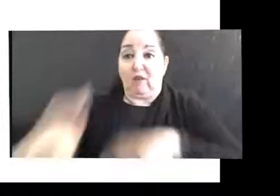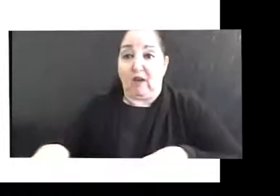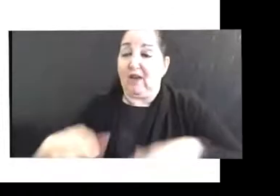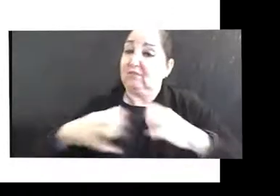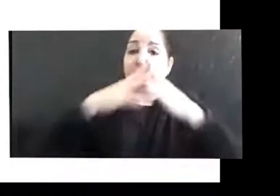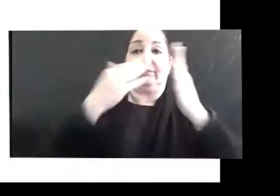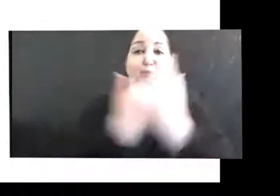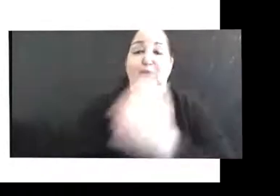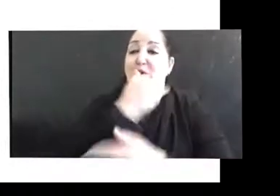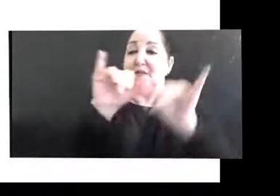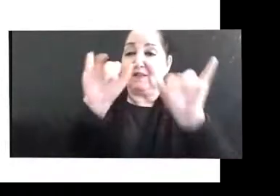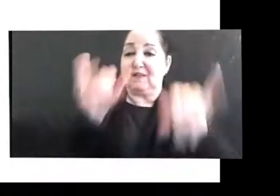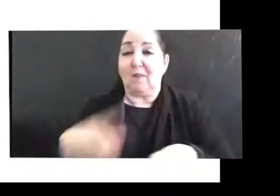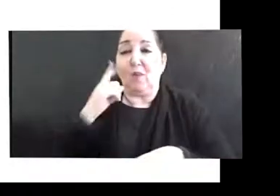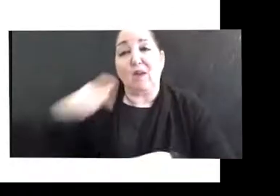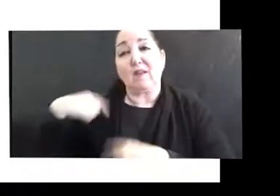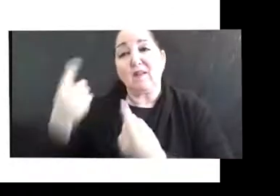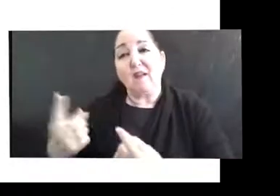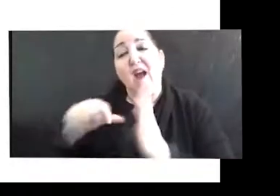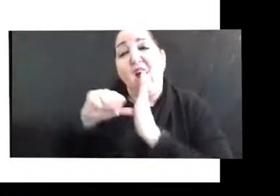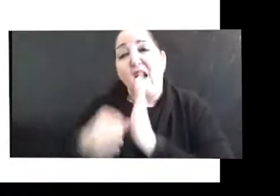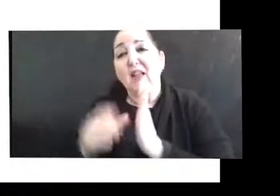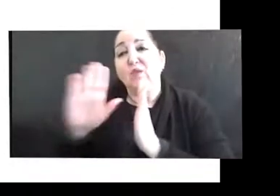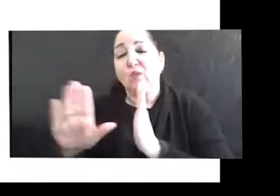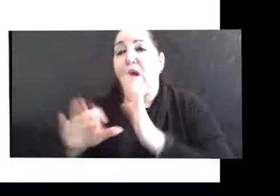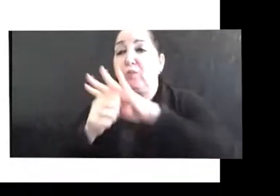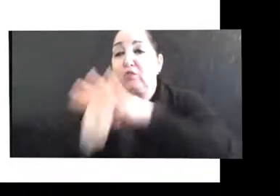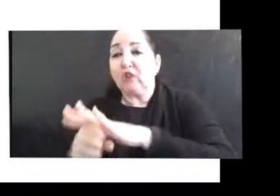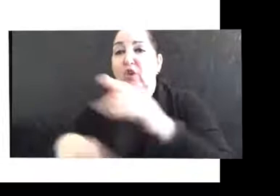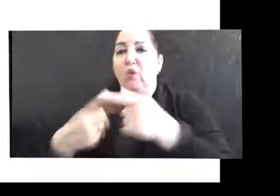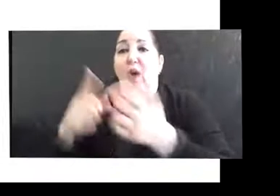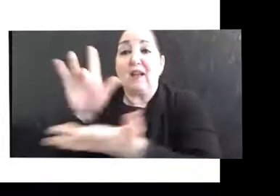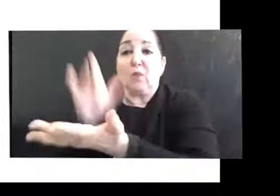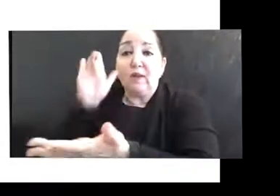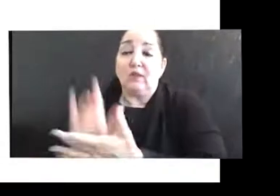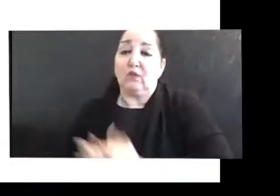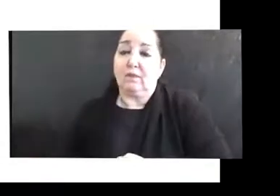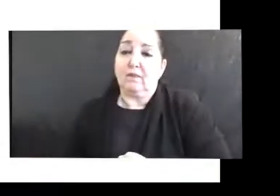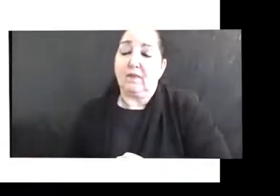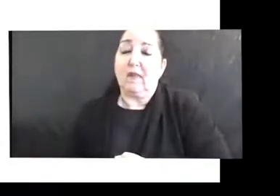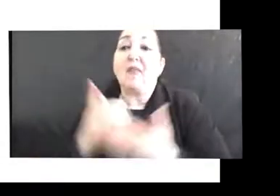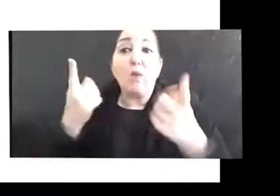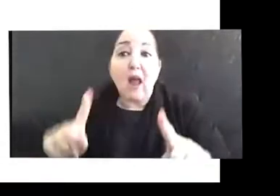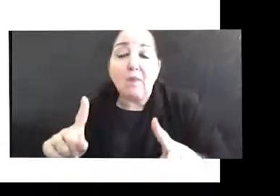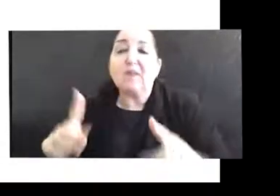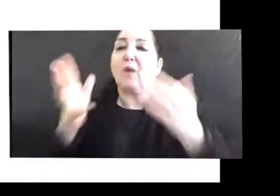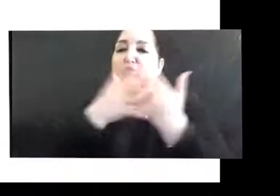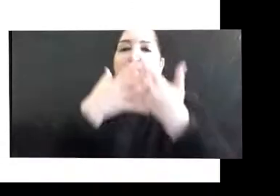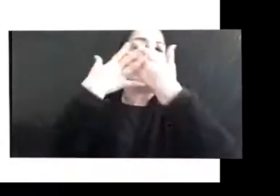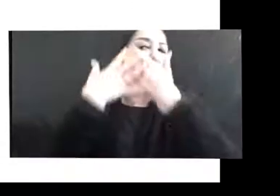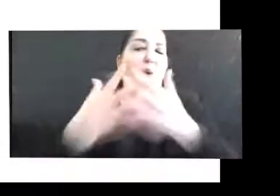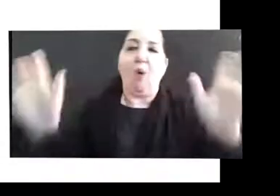which you were not only oppressed but exploited, and what happens then? The doors of